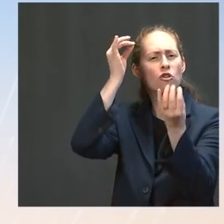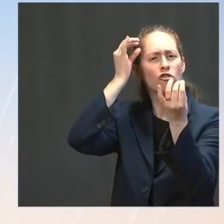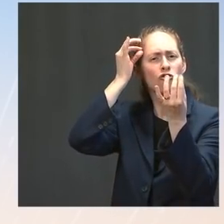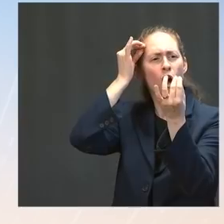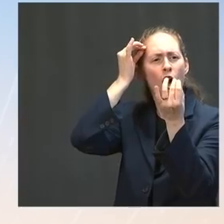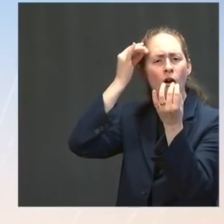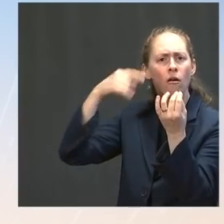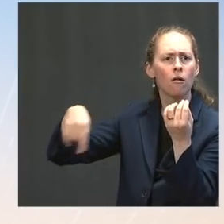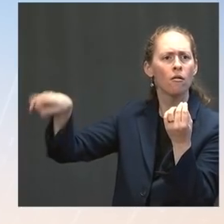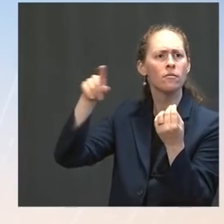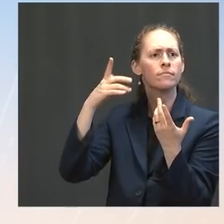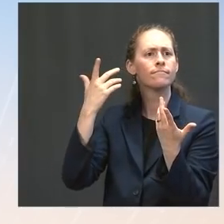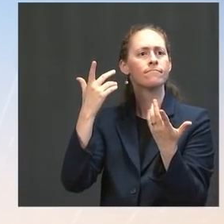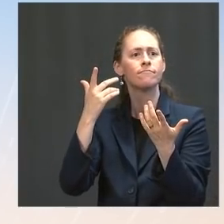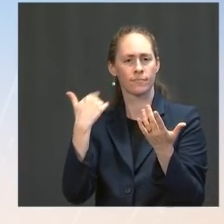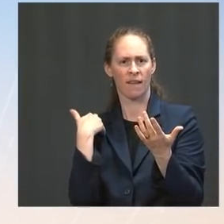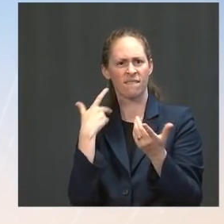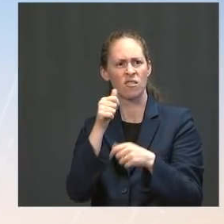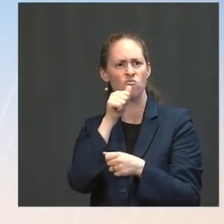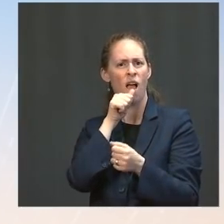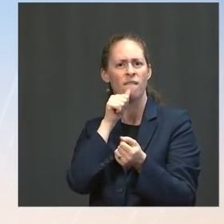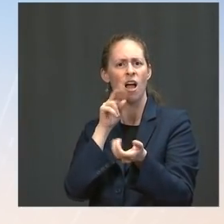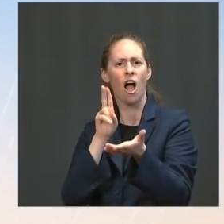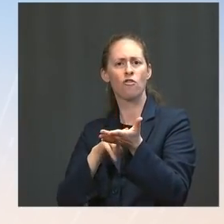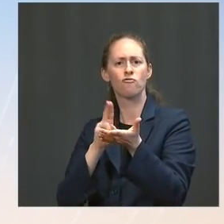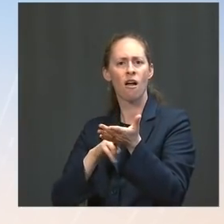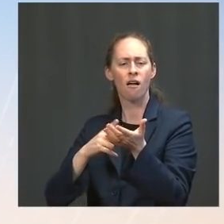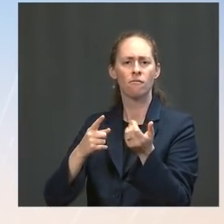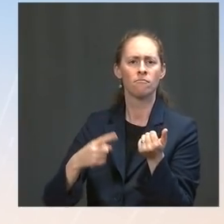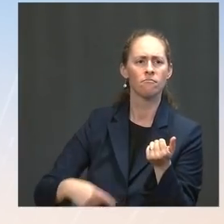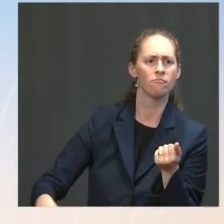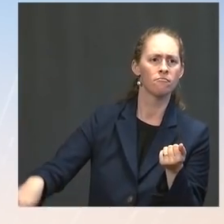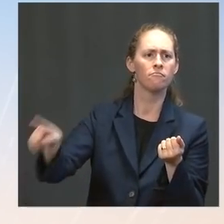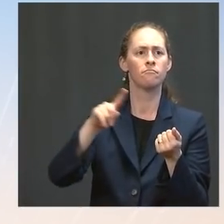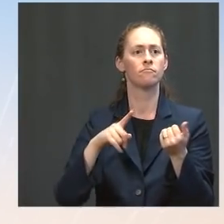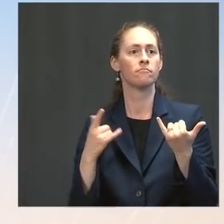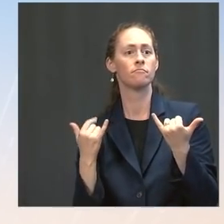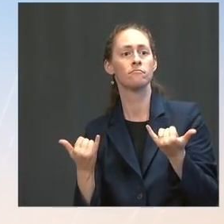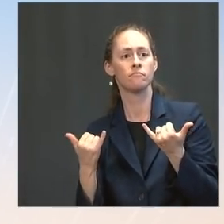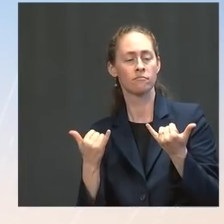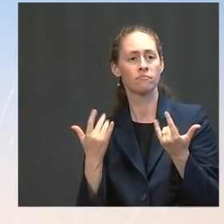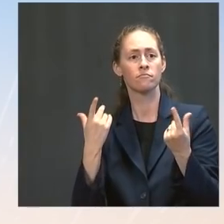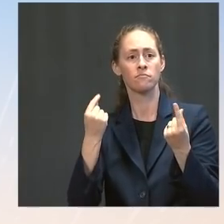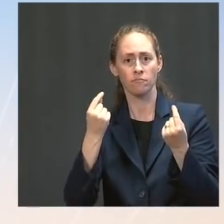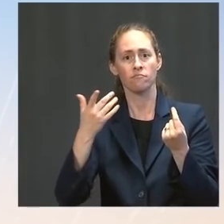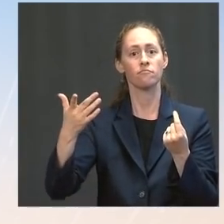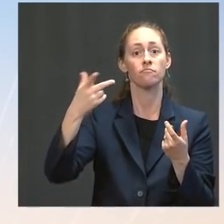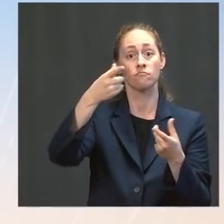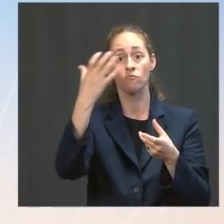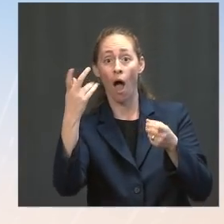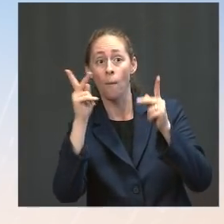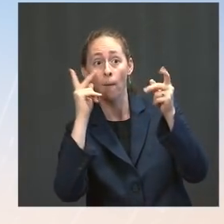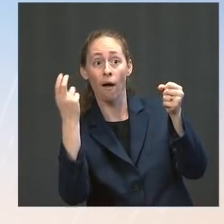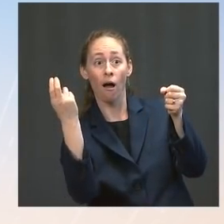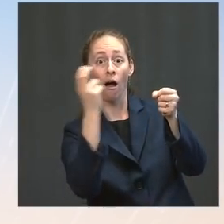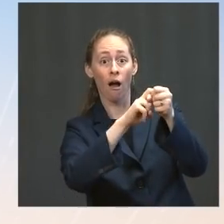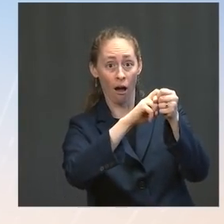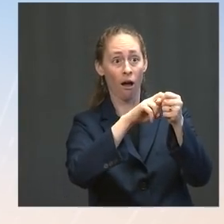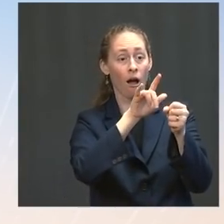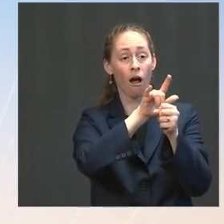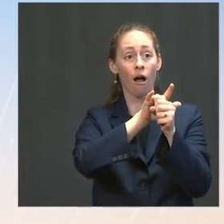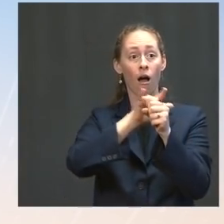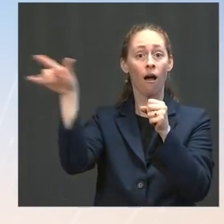about they shouldn't be doing this, that this was the wrong decision to be made. About the merits of what they said, though, having now returned, they